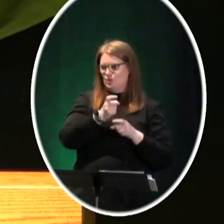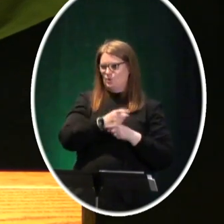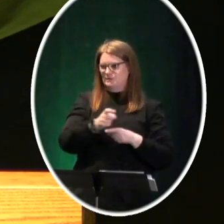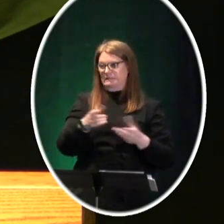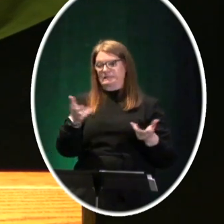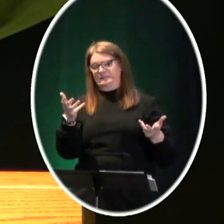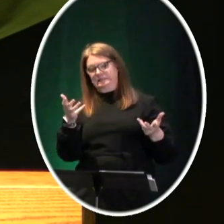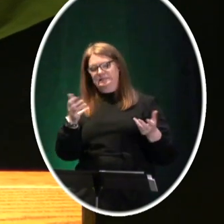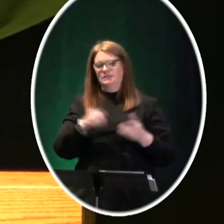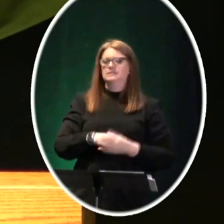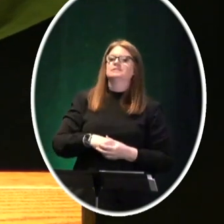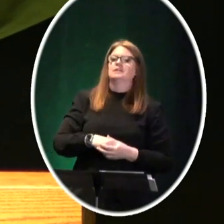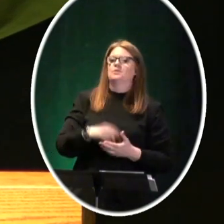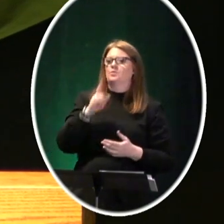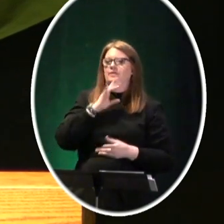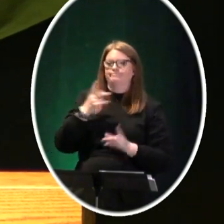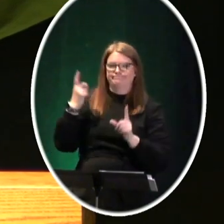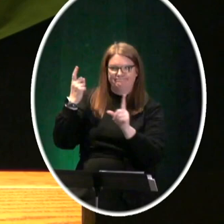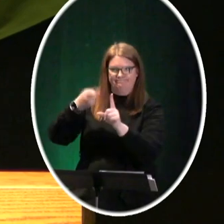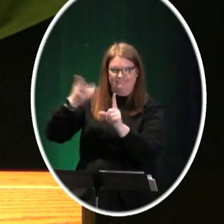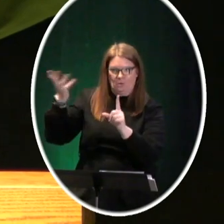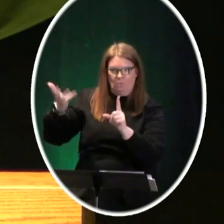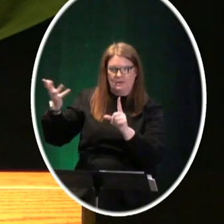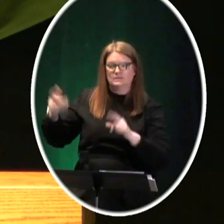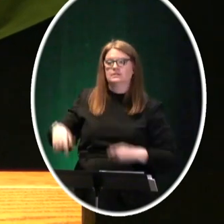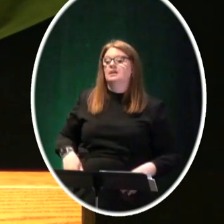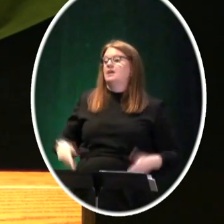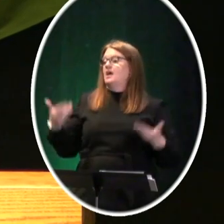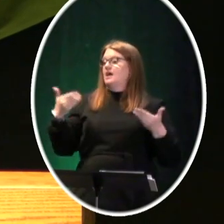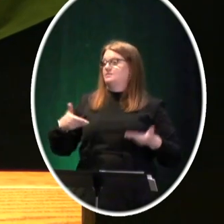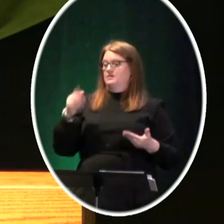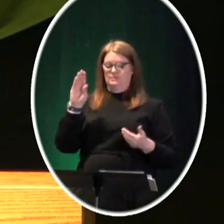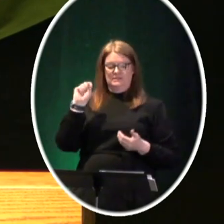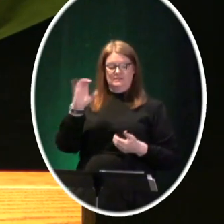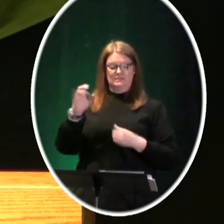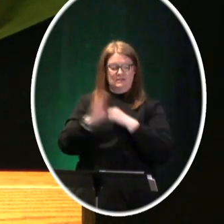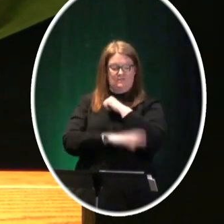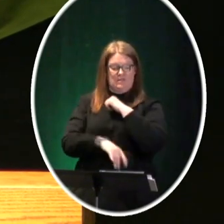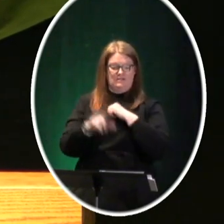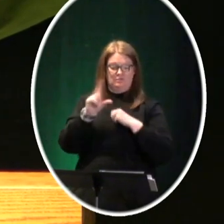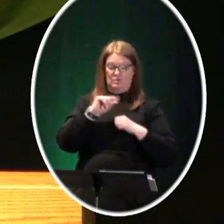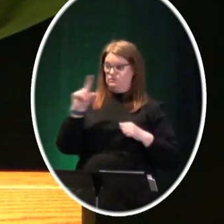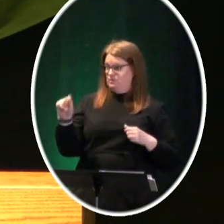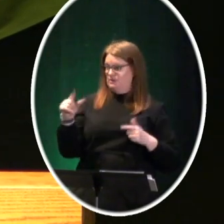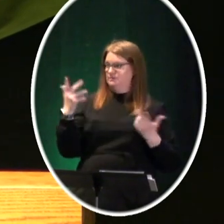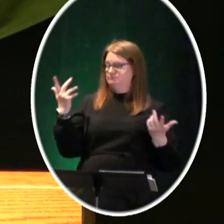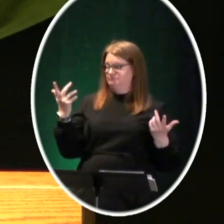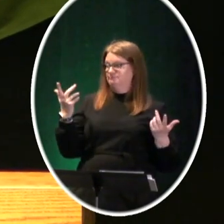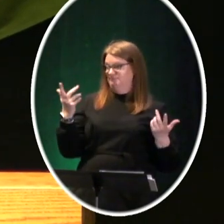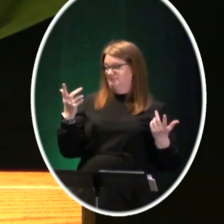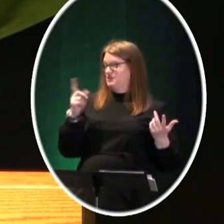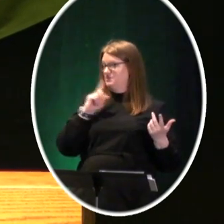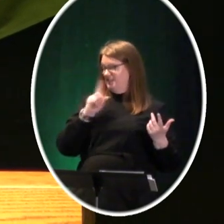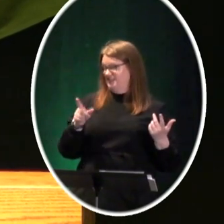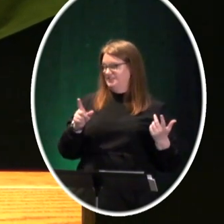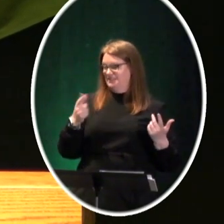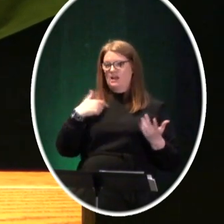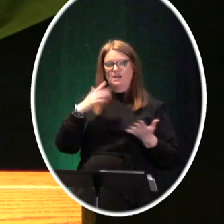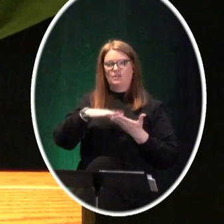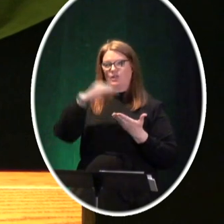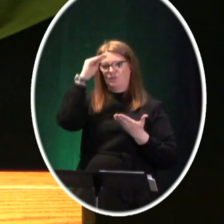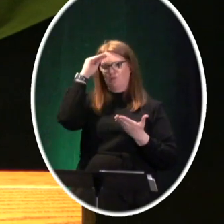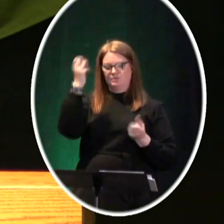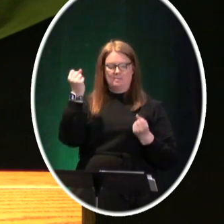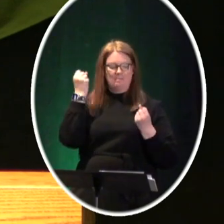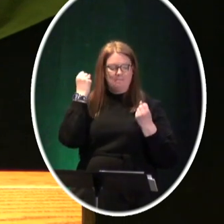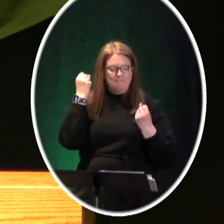over, so let's cut to the chase. I've been at BSC since the fall of 2020, and let me tell you, I have learned quite a few